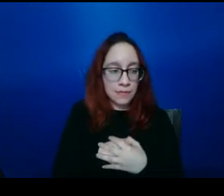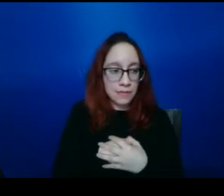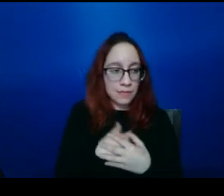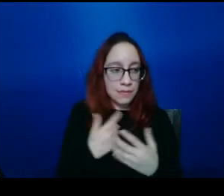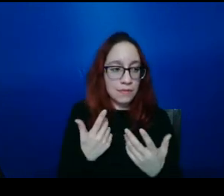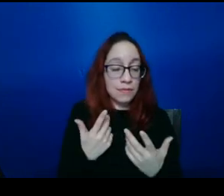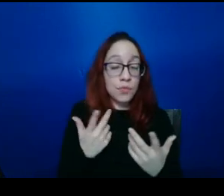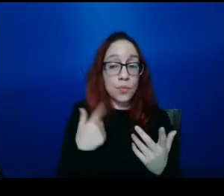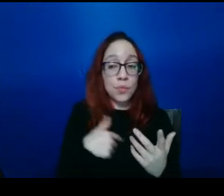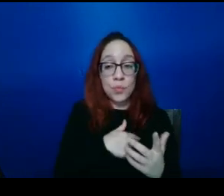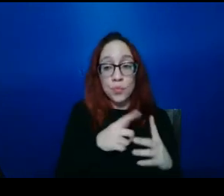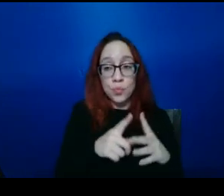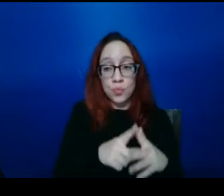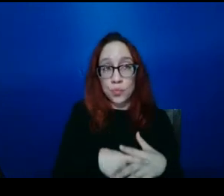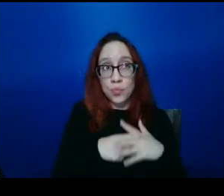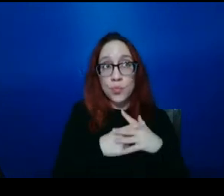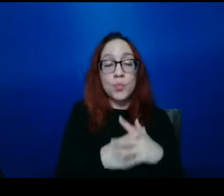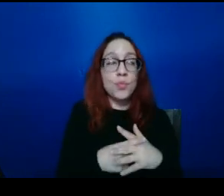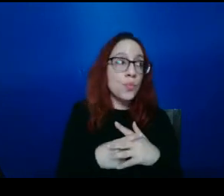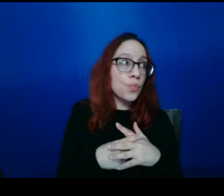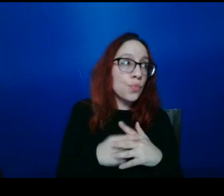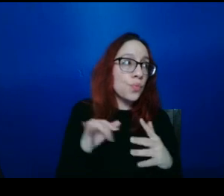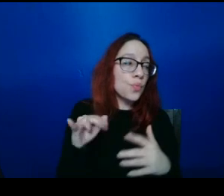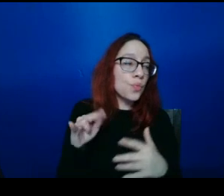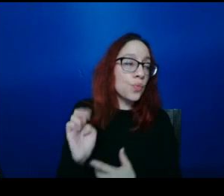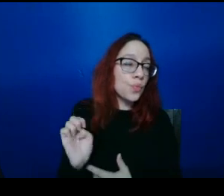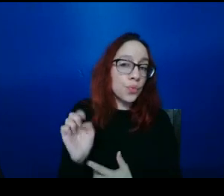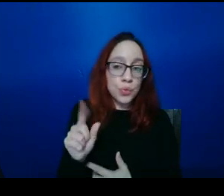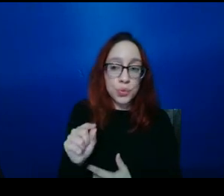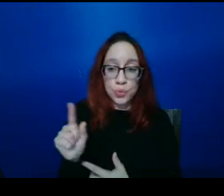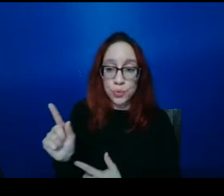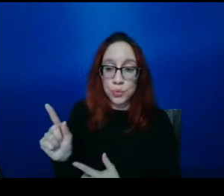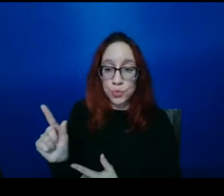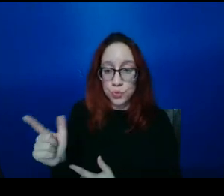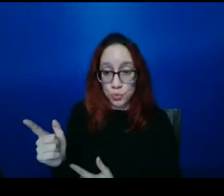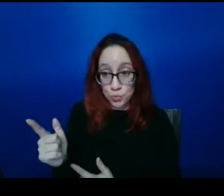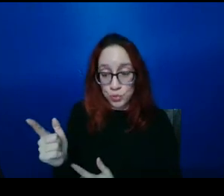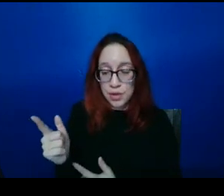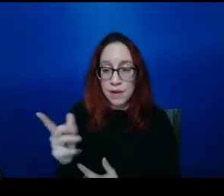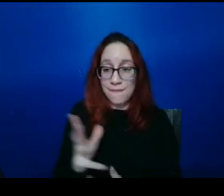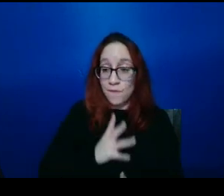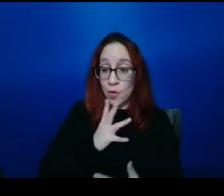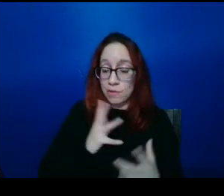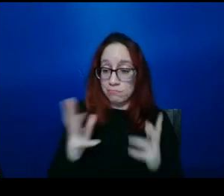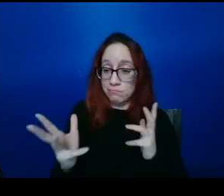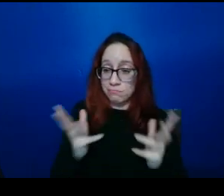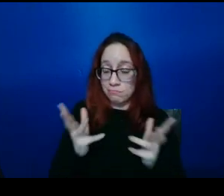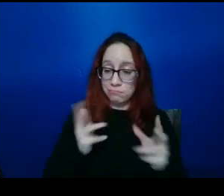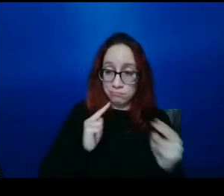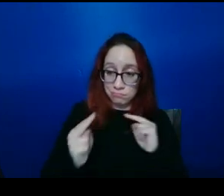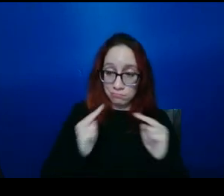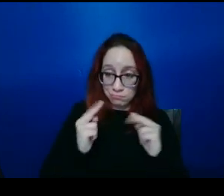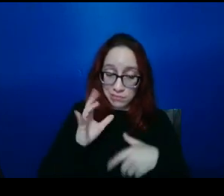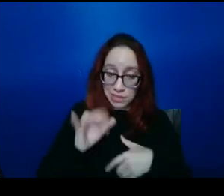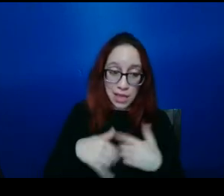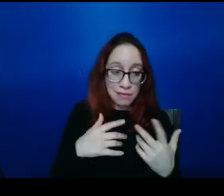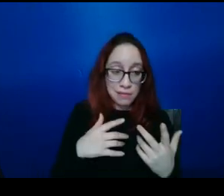We began in June of 2021, formal mediation of this lawsuit.